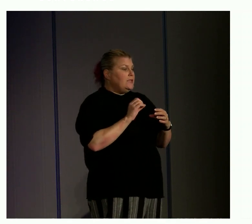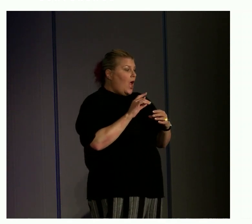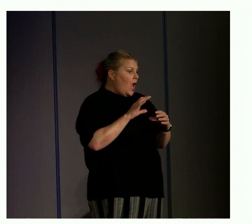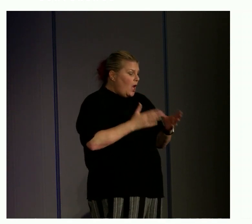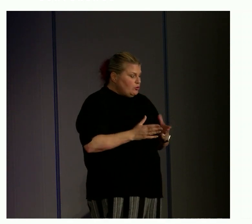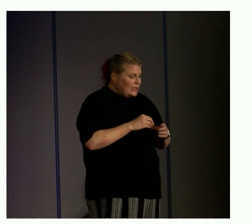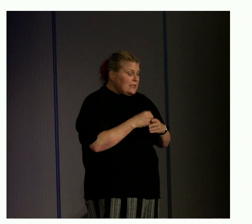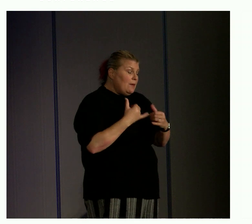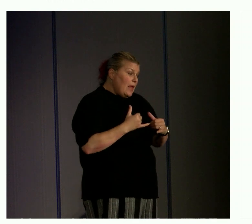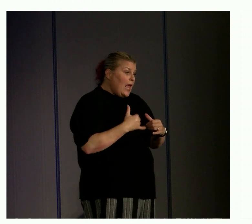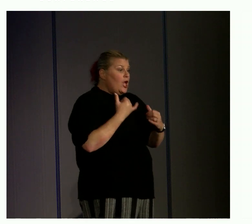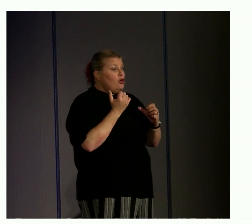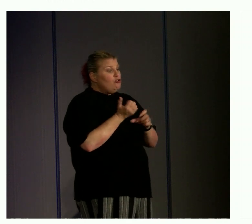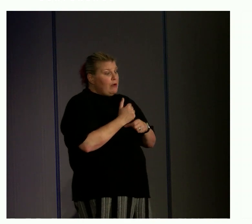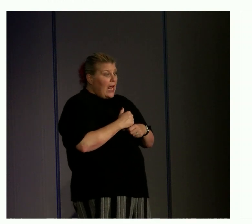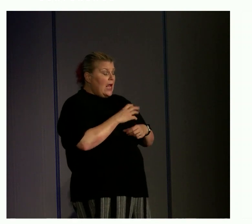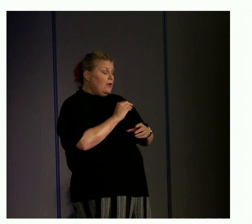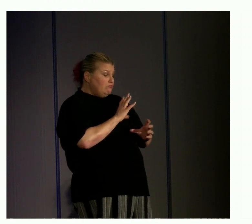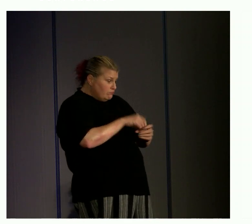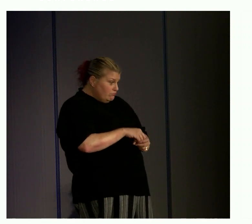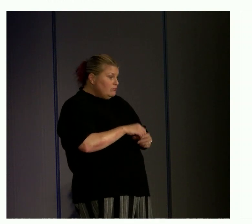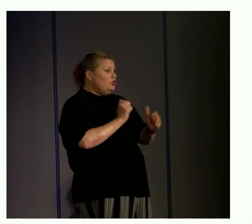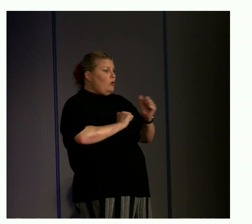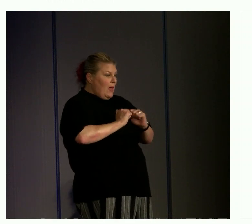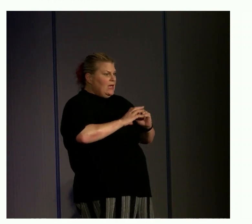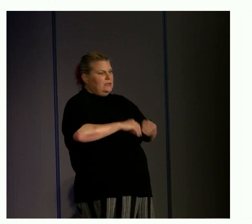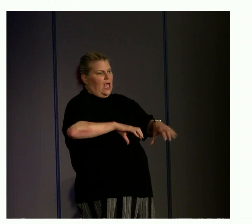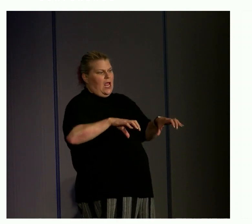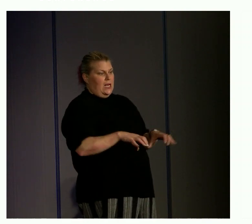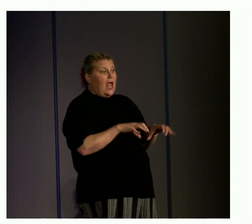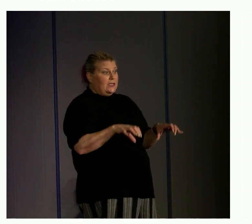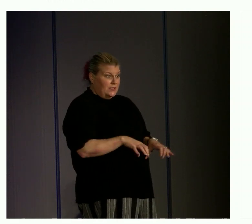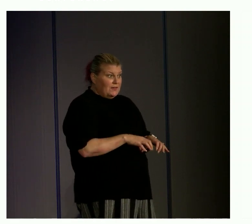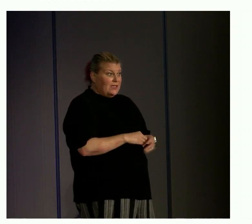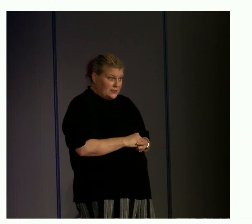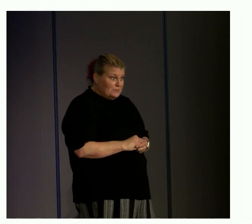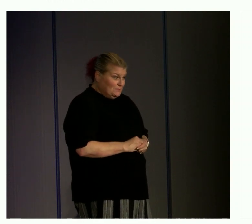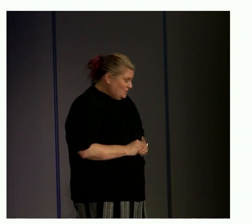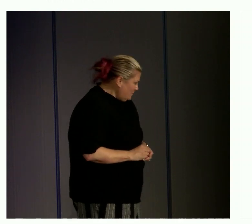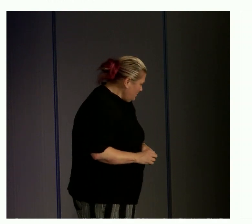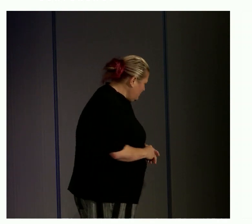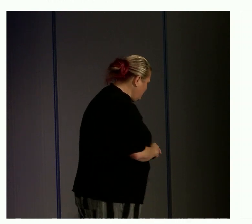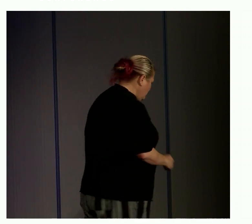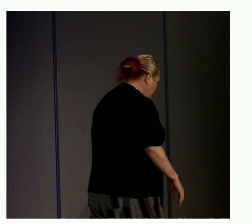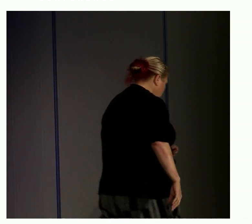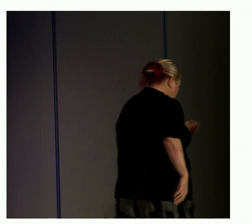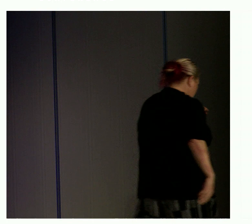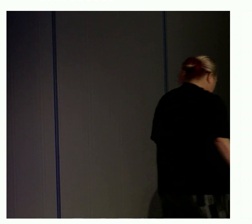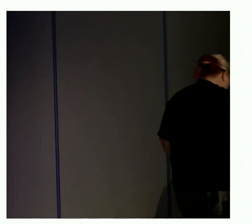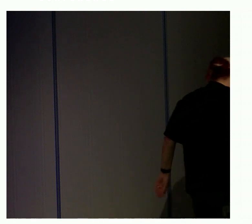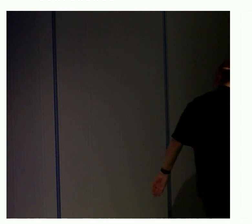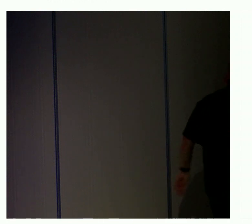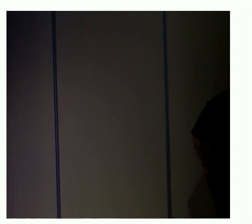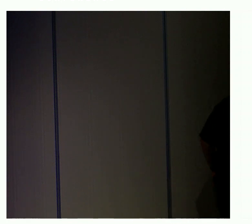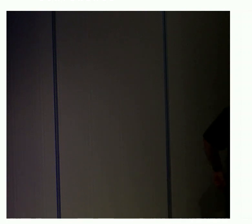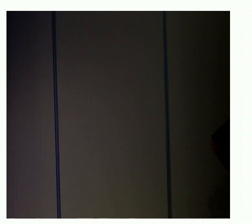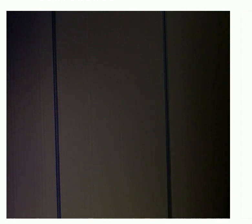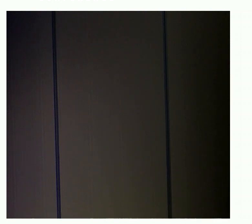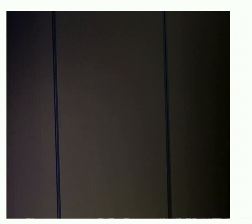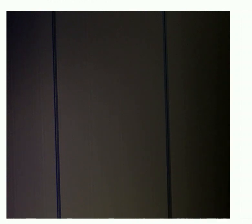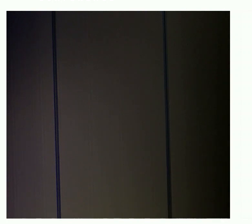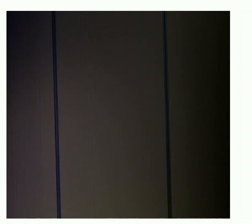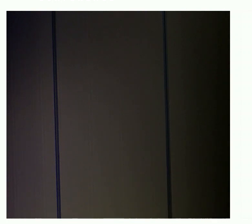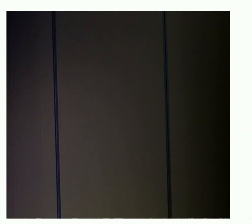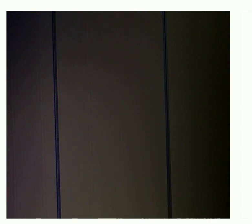play, create and engage in creative dramatics and activities. You also developed physical skills, like explore